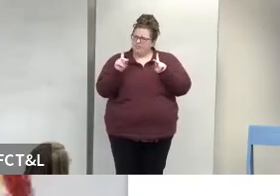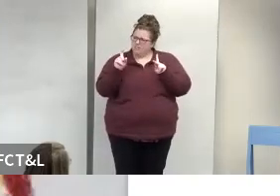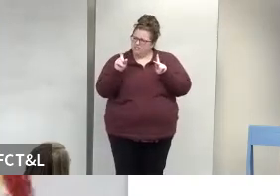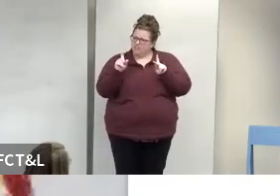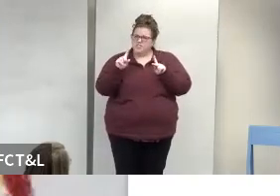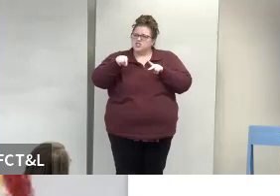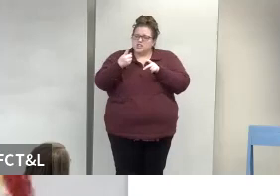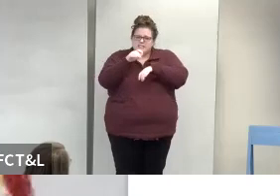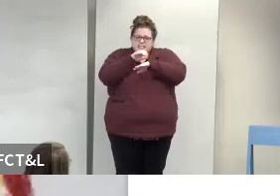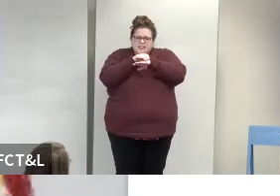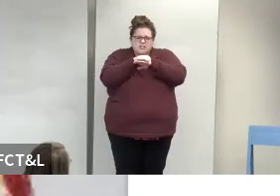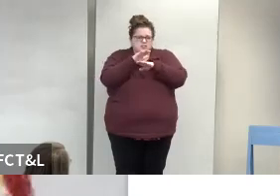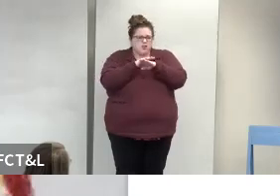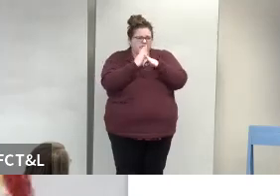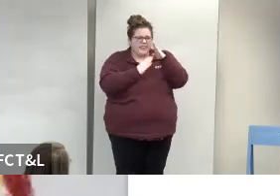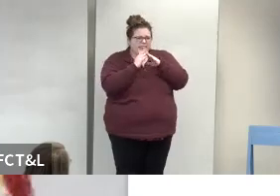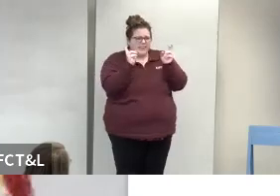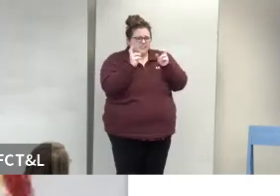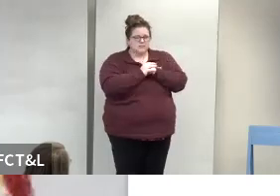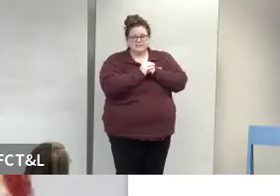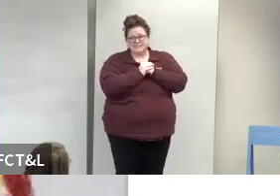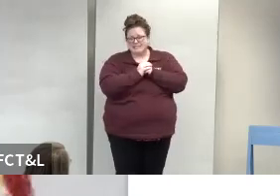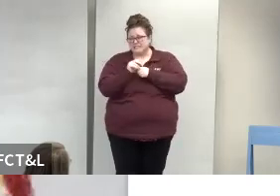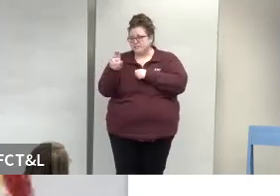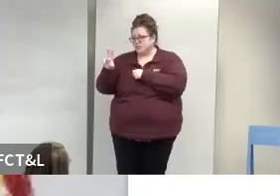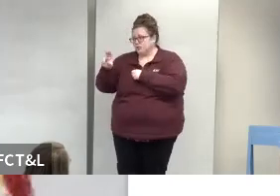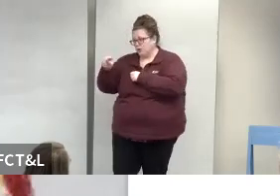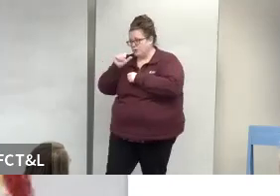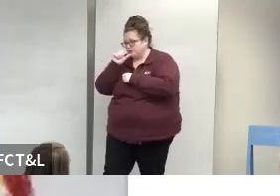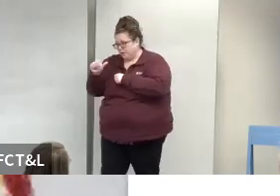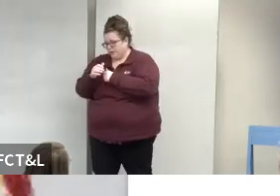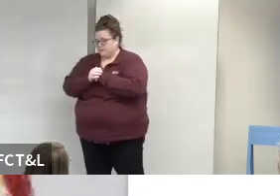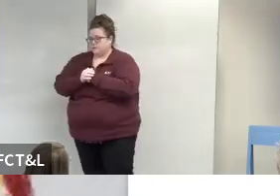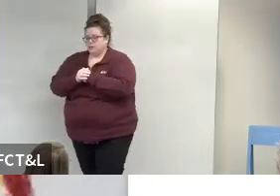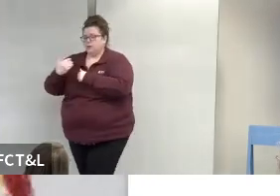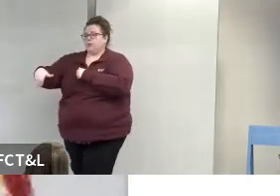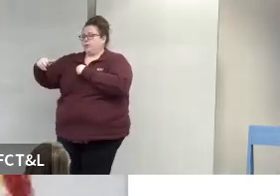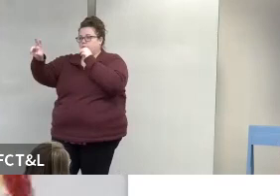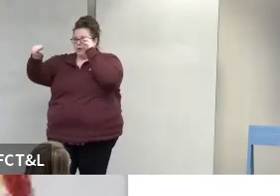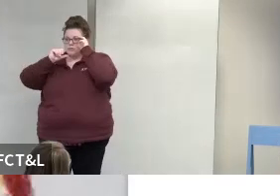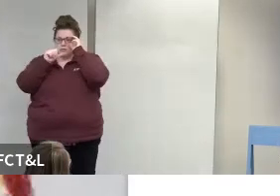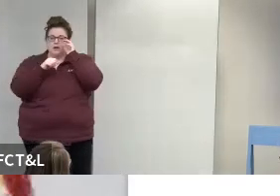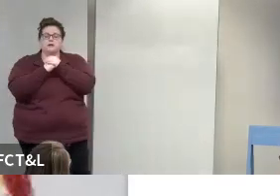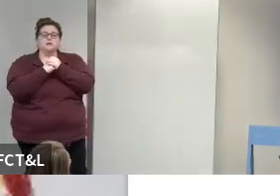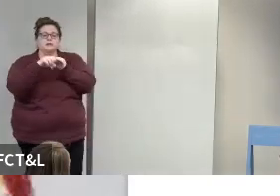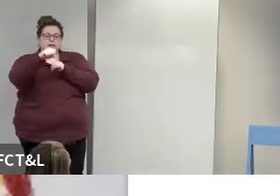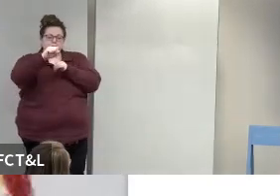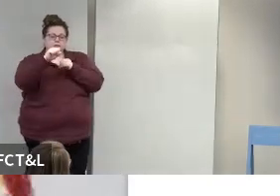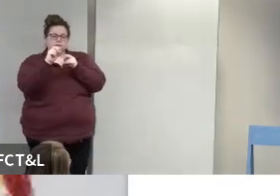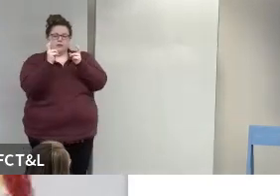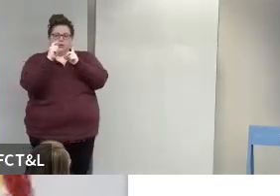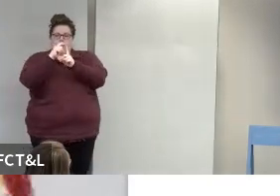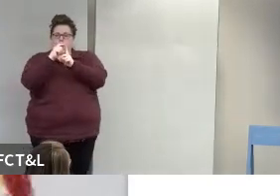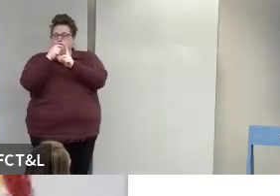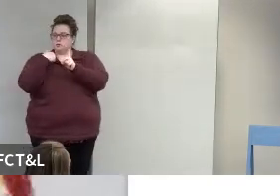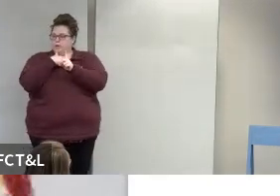for years with convincing people of that. They just think it's English on the hands, and it is not. So that